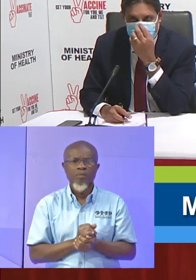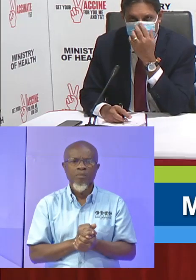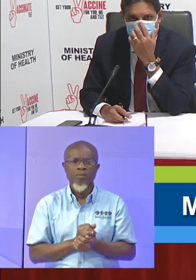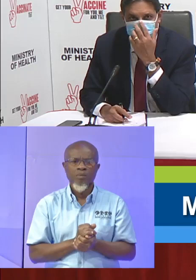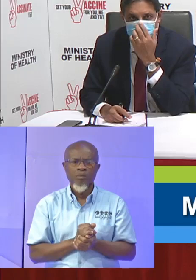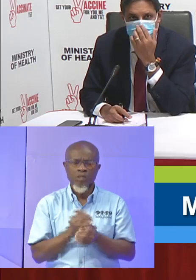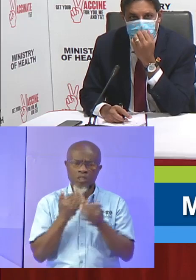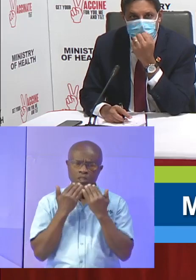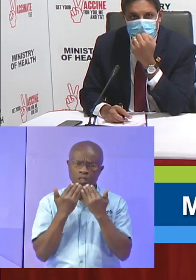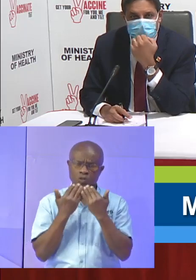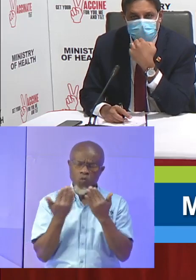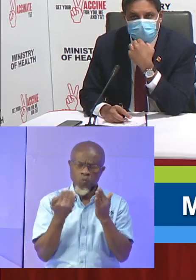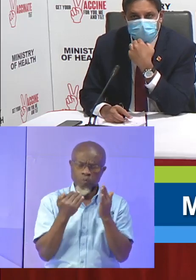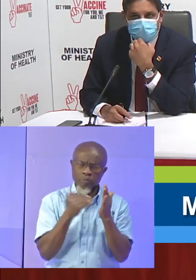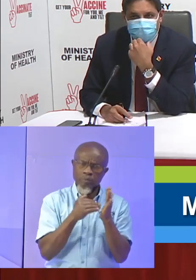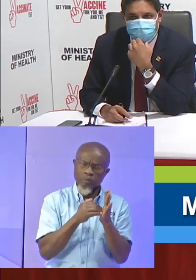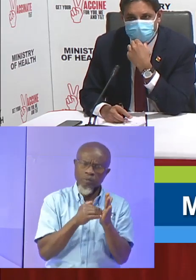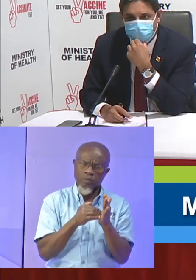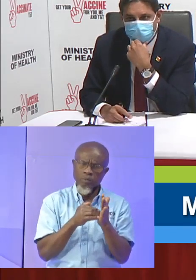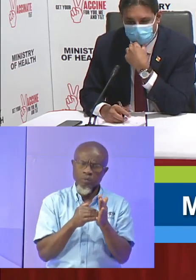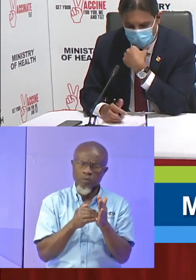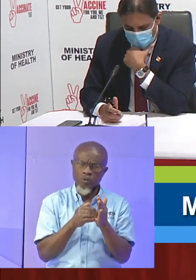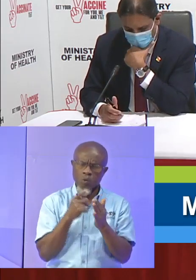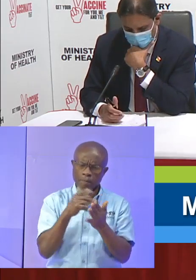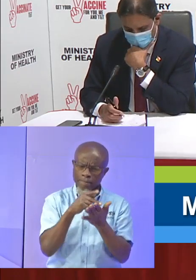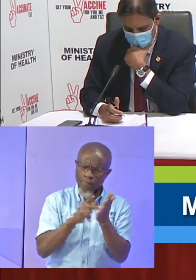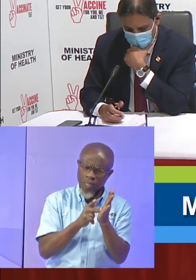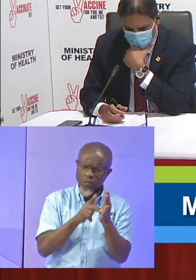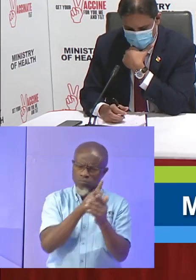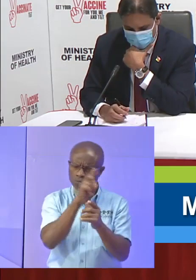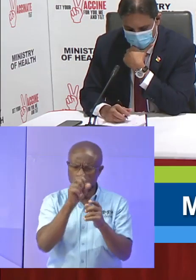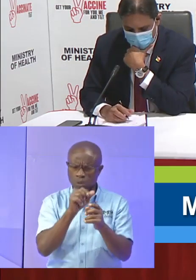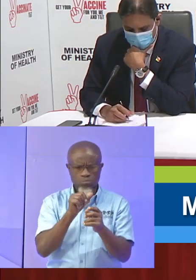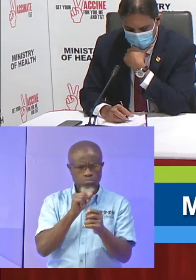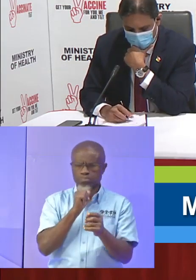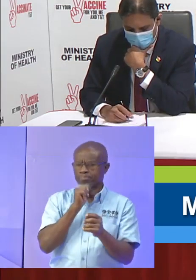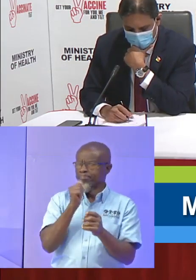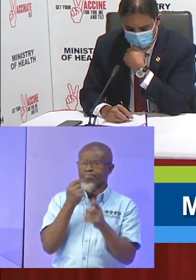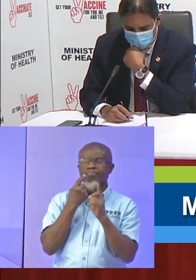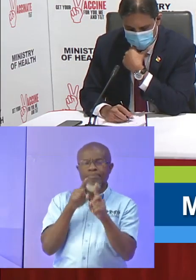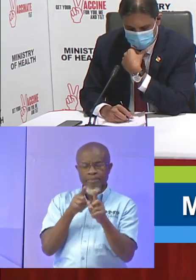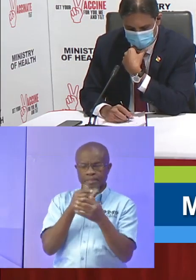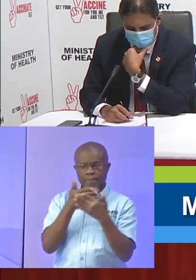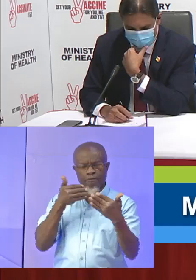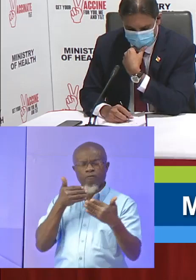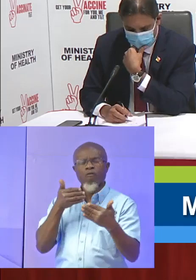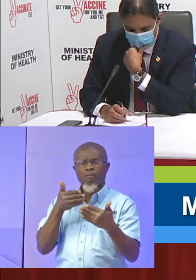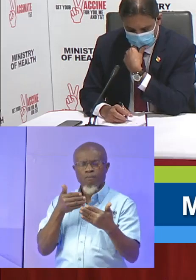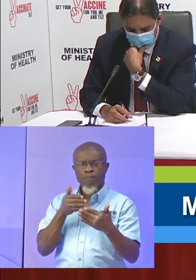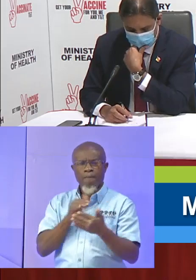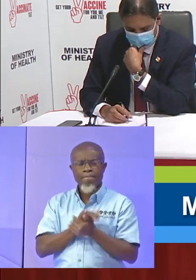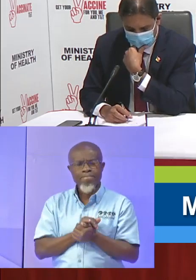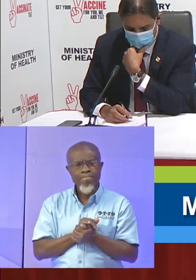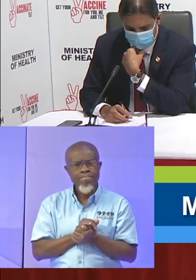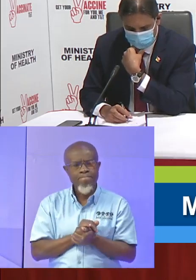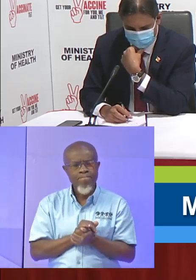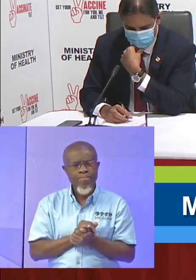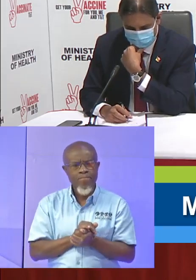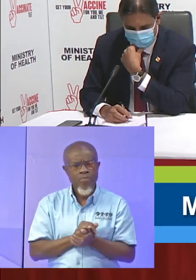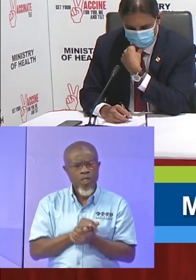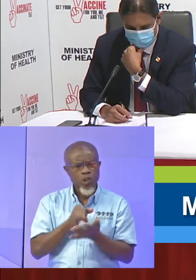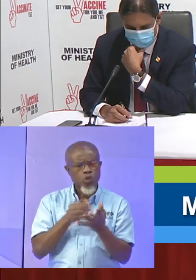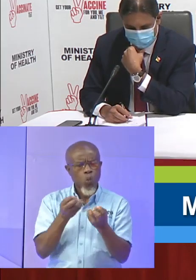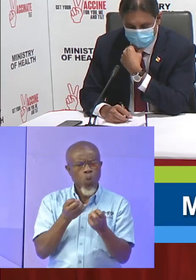Thank you again. One part of my question was not answered previously. Let me just reframe